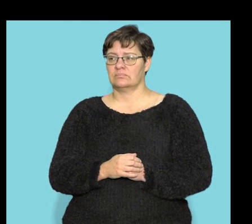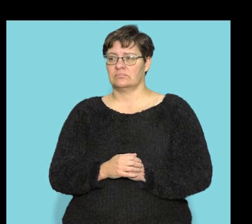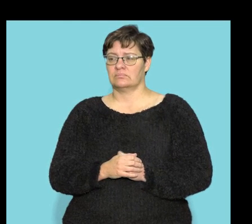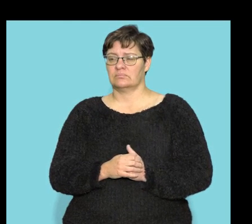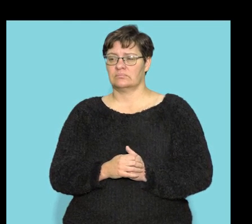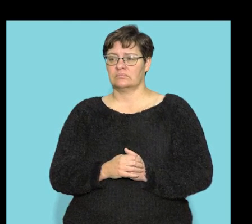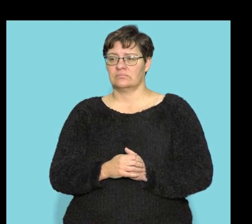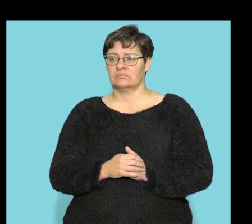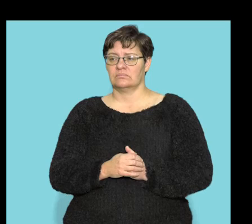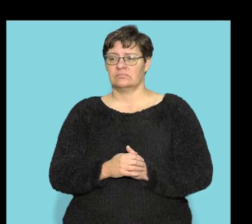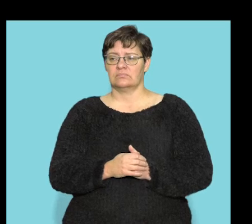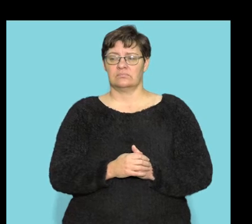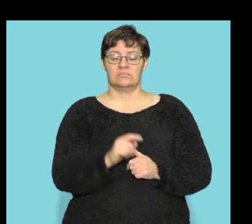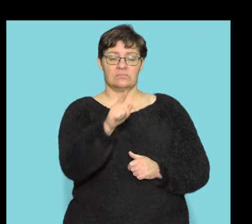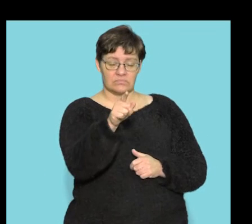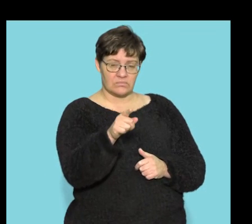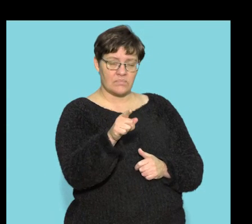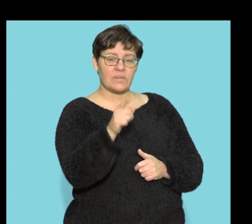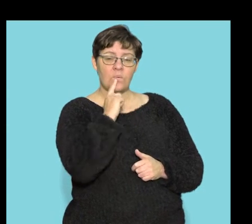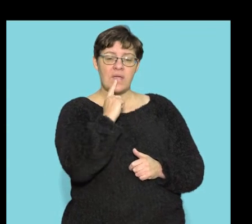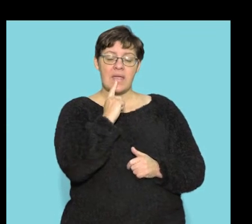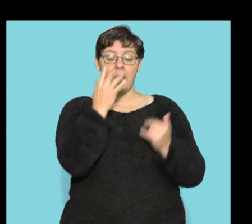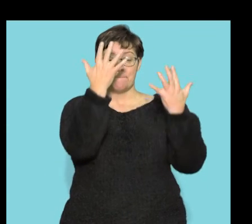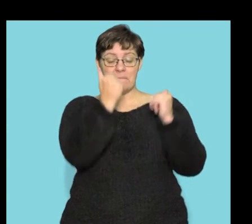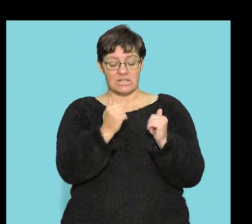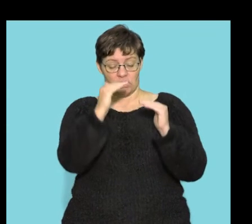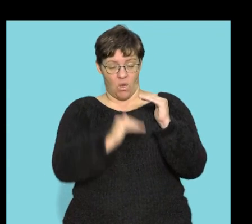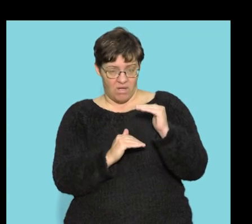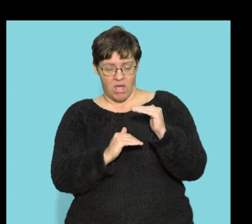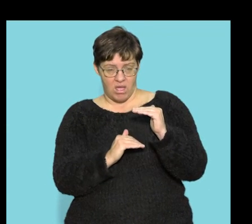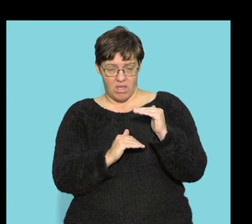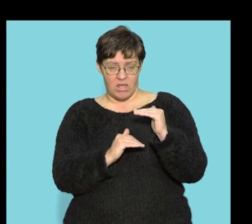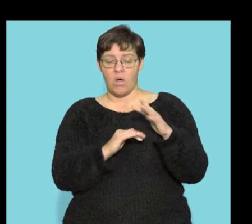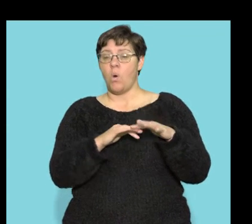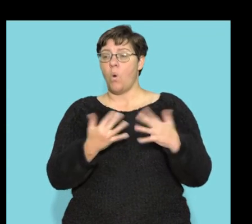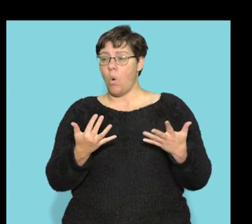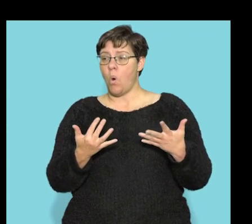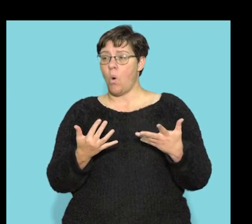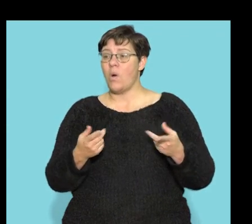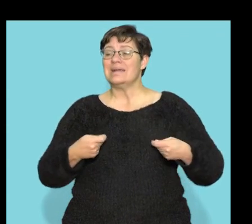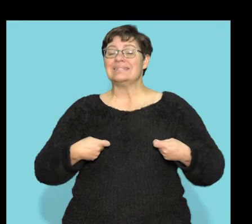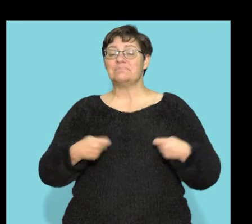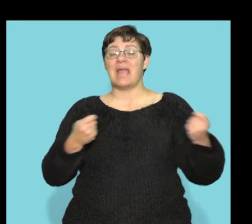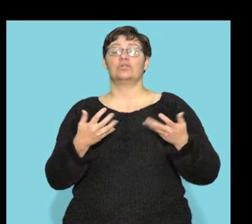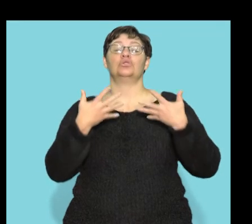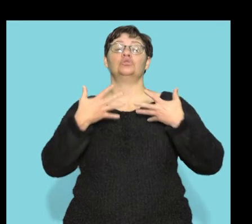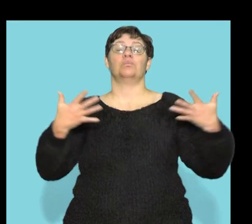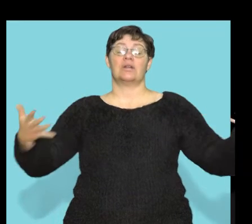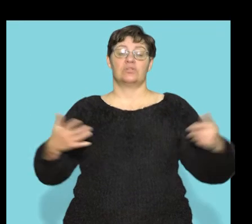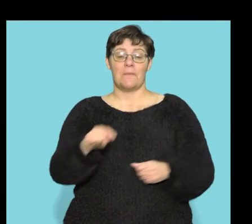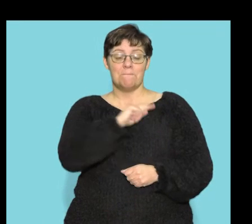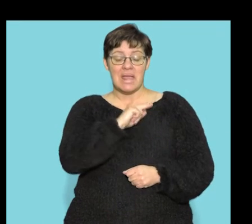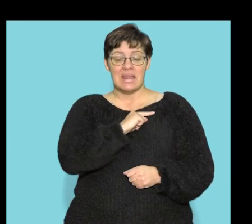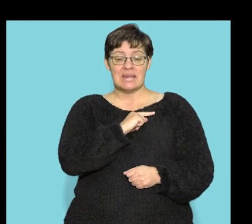Right? So one, we under budgeted or we overspent. It could mean poor internal